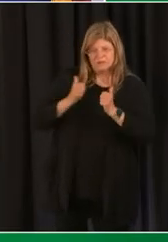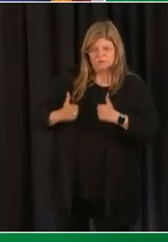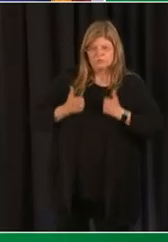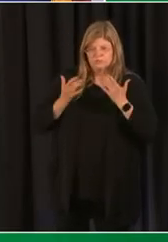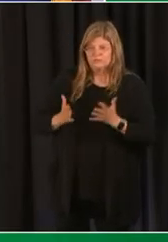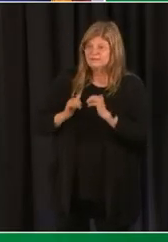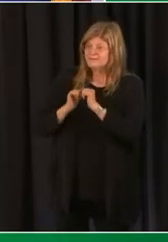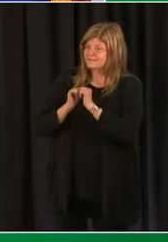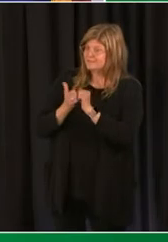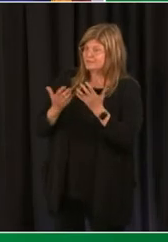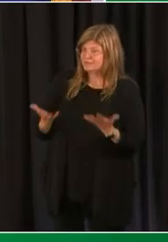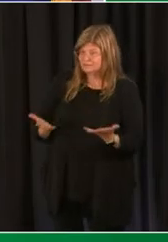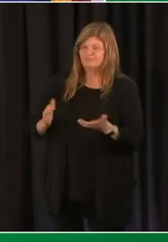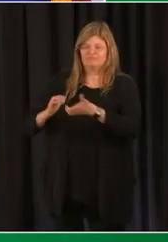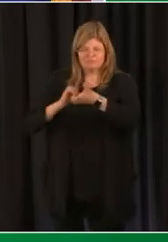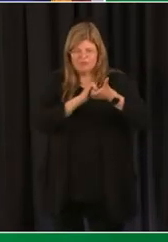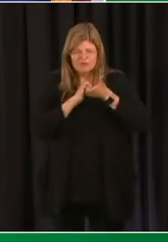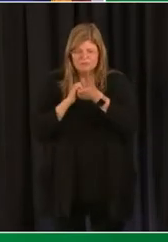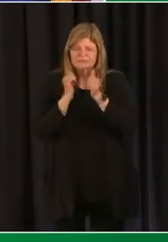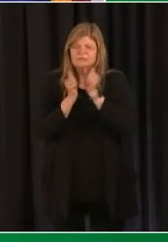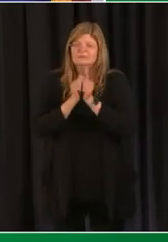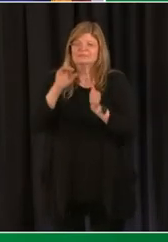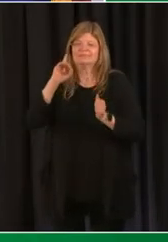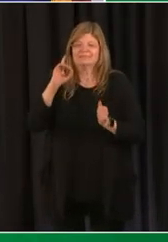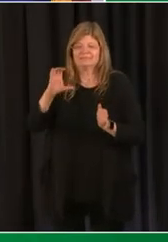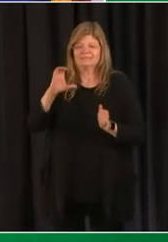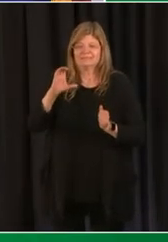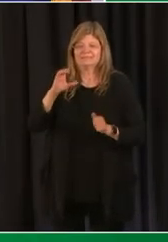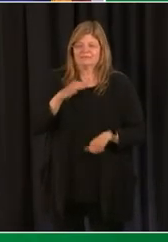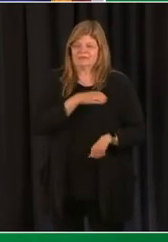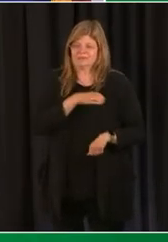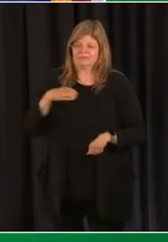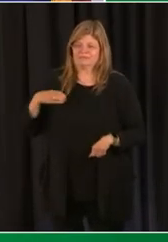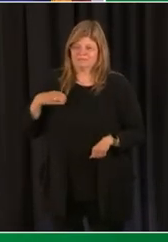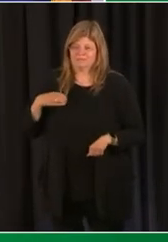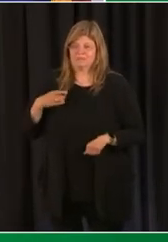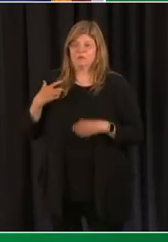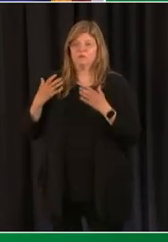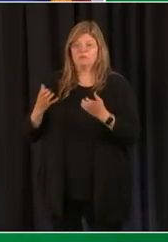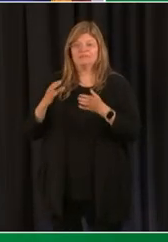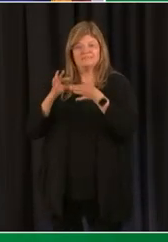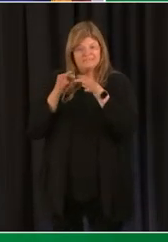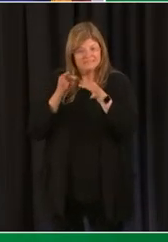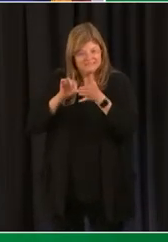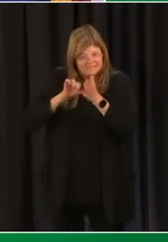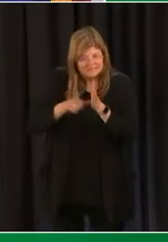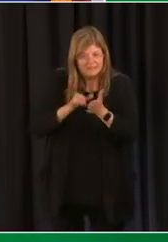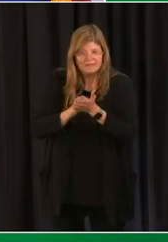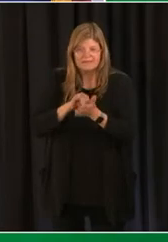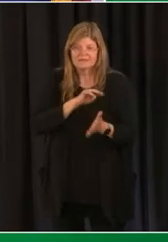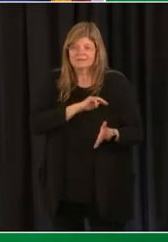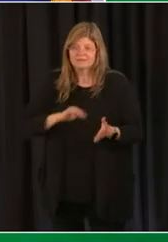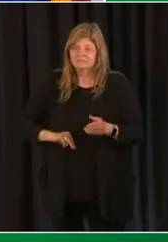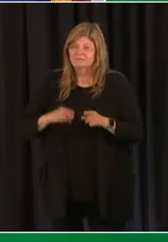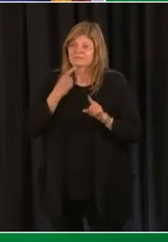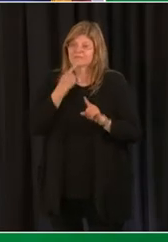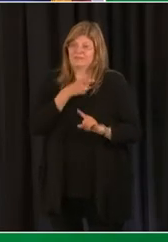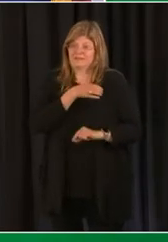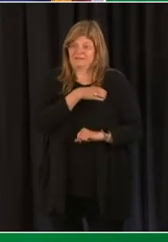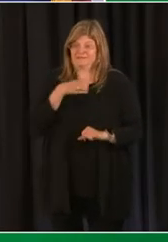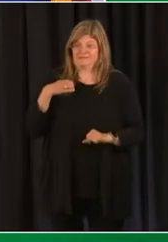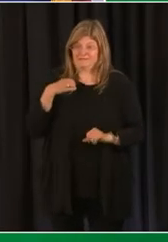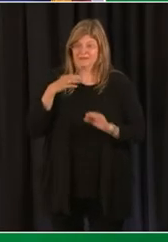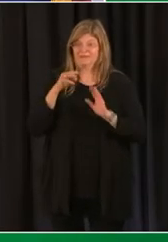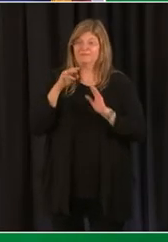council. And so with that, what I really wanted to say is that Mayor Bowser says that there is a council member who's the at-large council